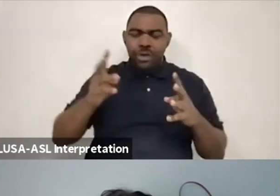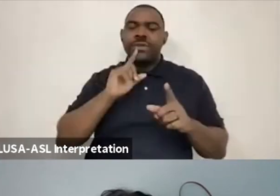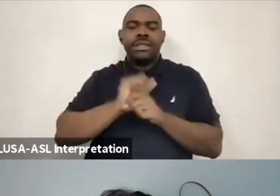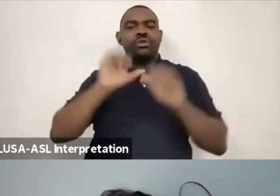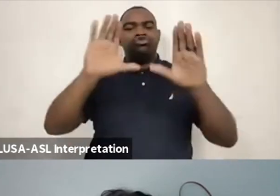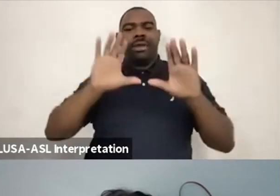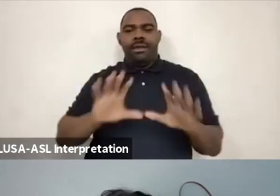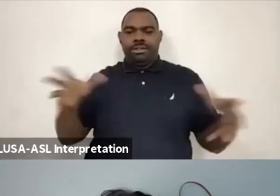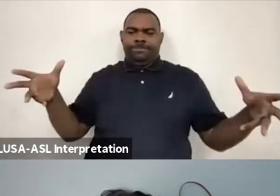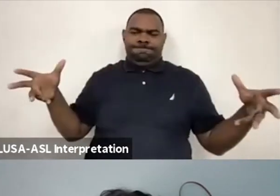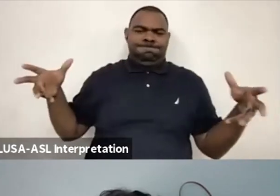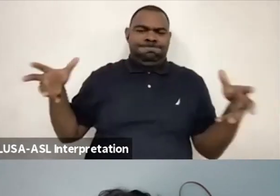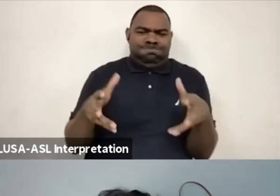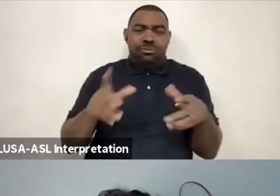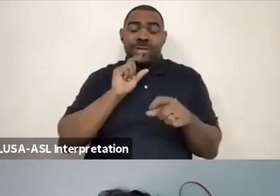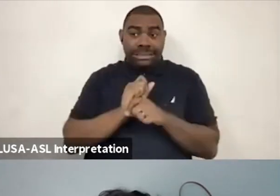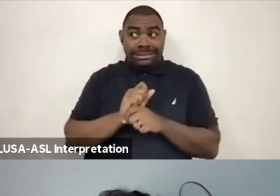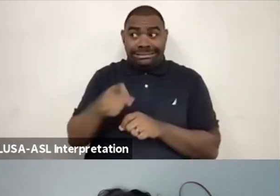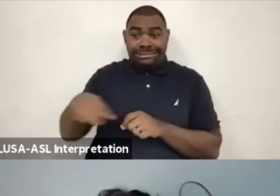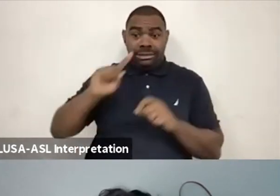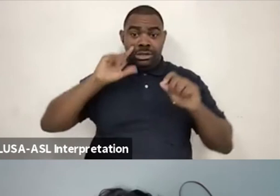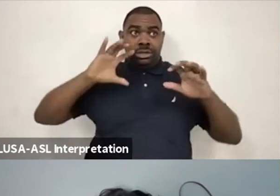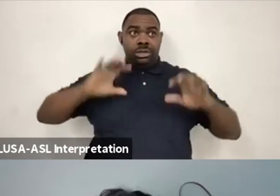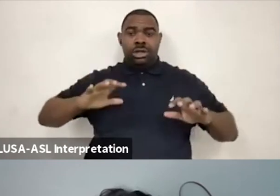an awakening for a number of people.